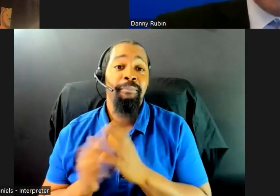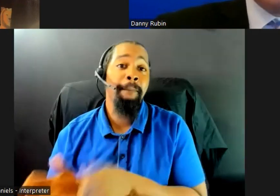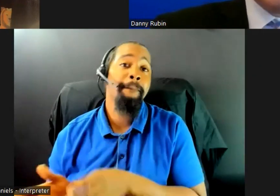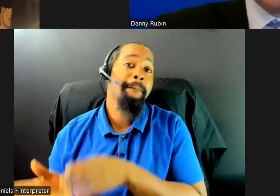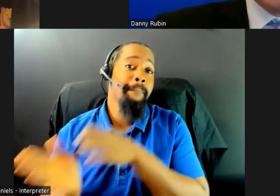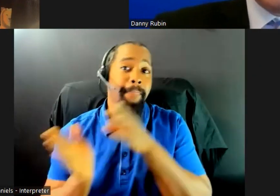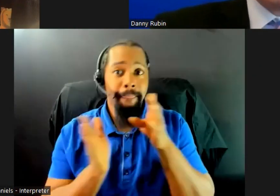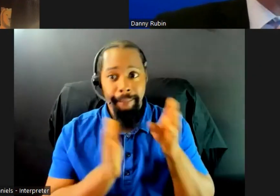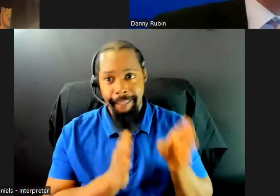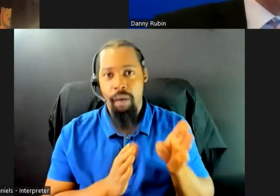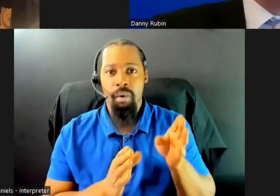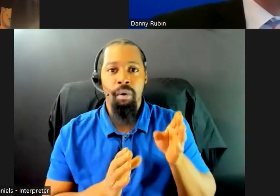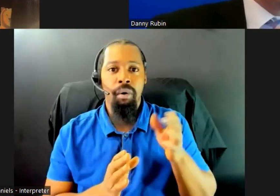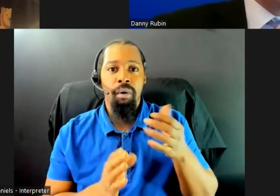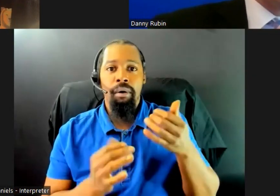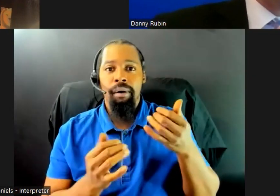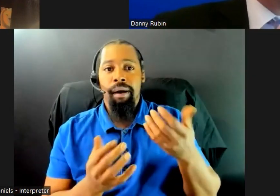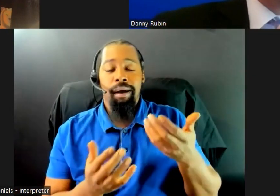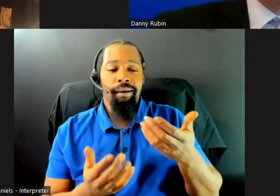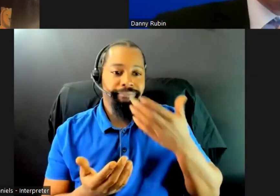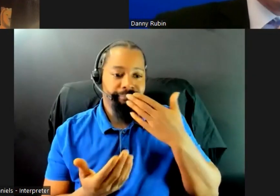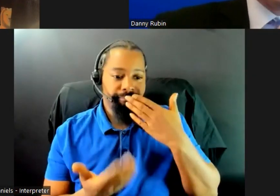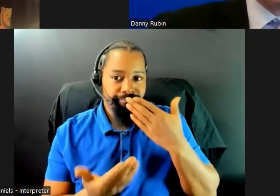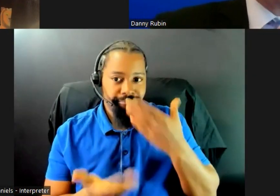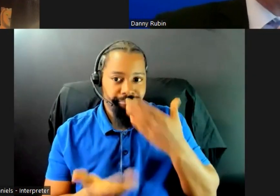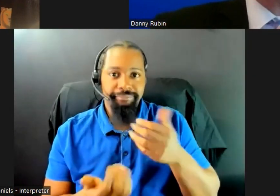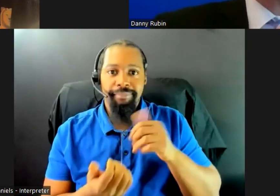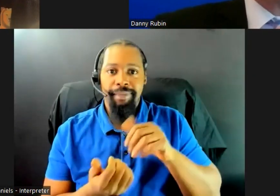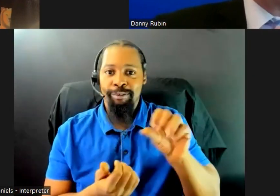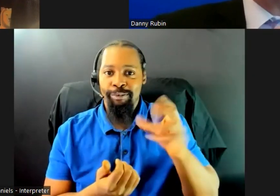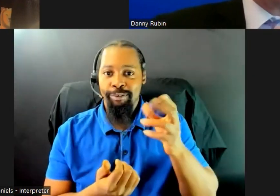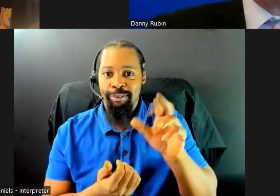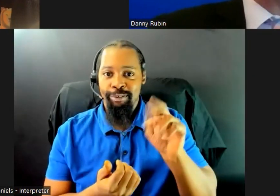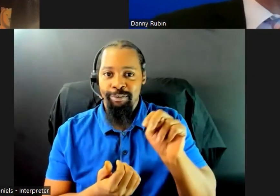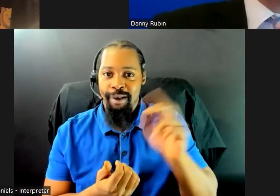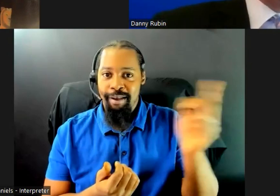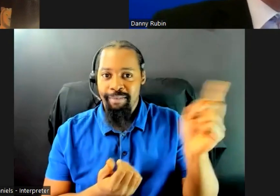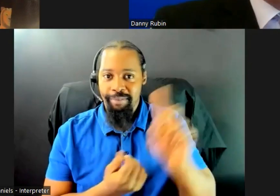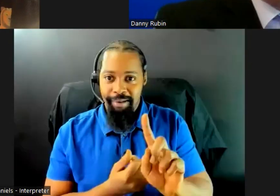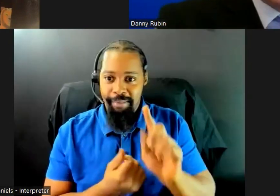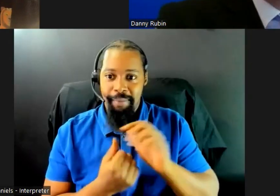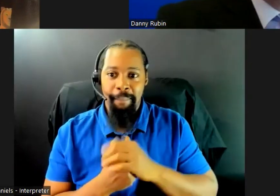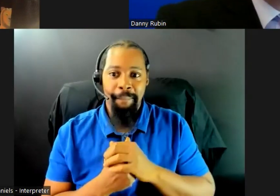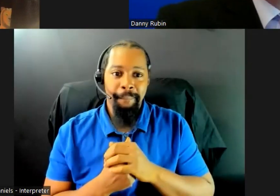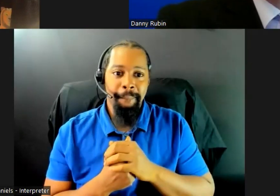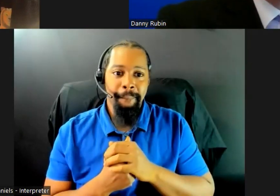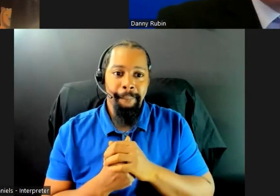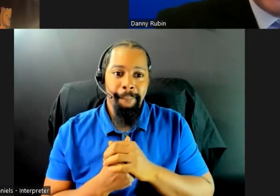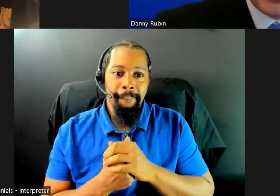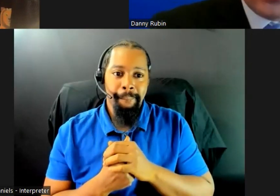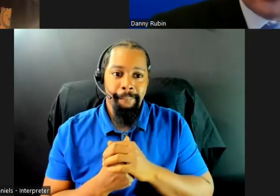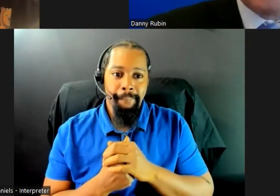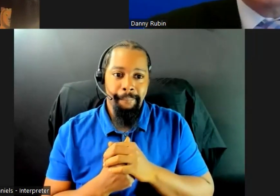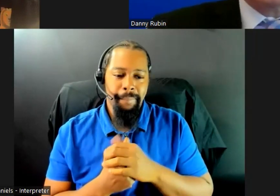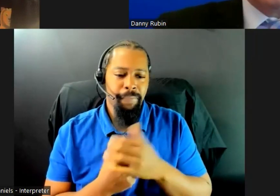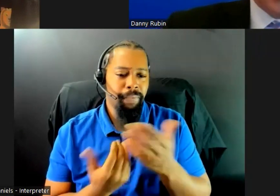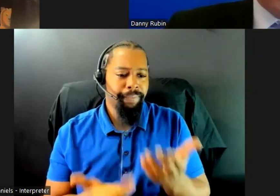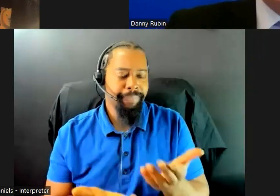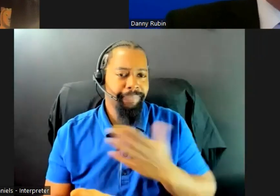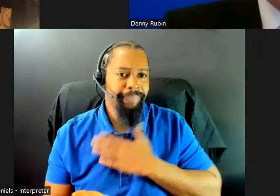with Sharon. And again, thank you for being here. Let's start by, please tell us about